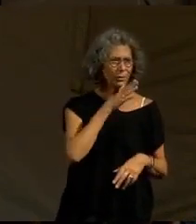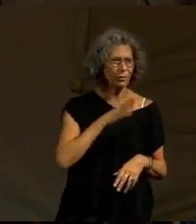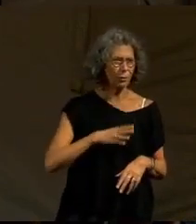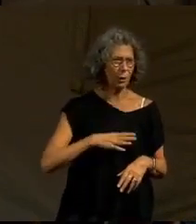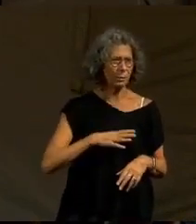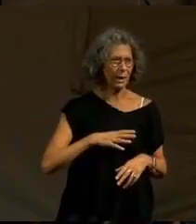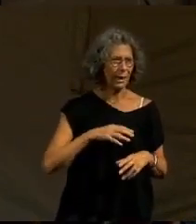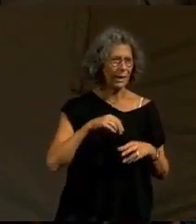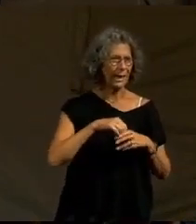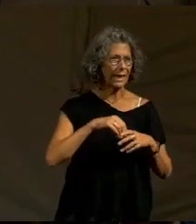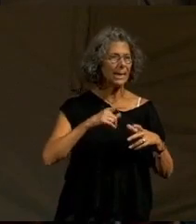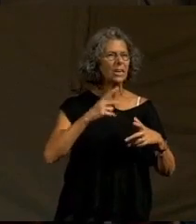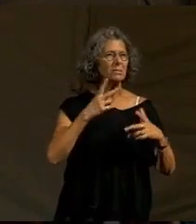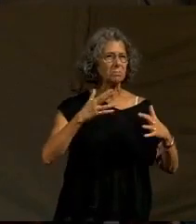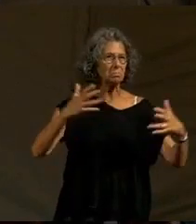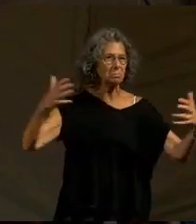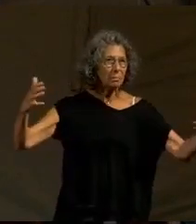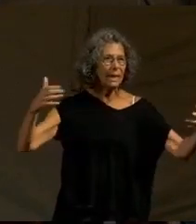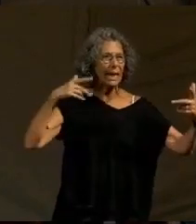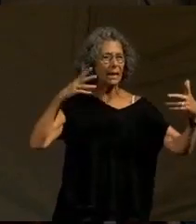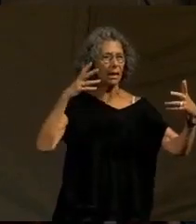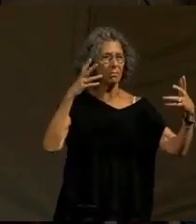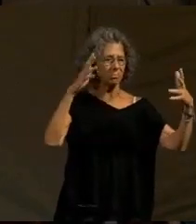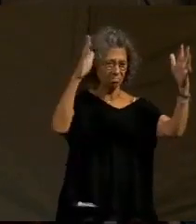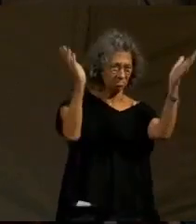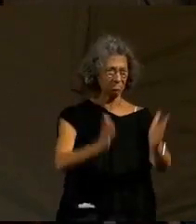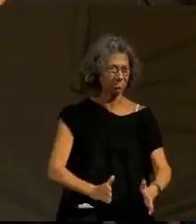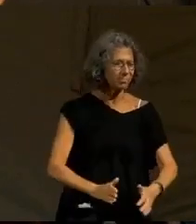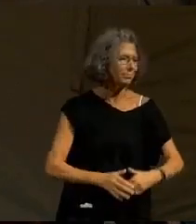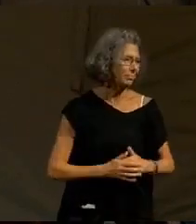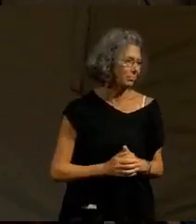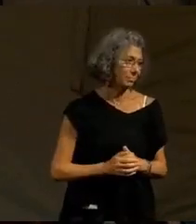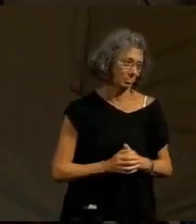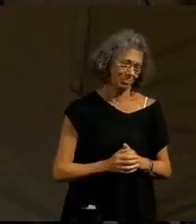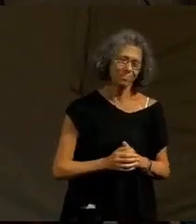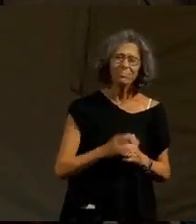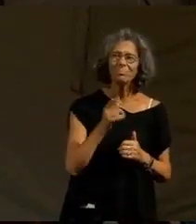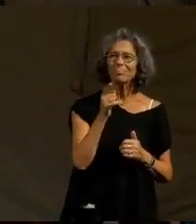She eased over to the mic. She said, hey, baby,